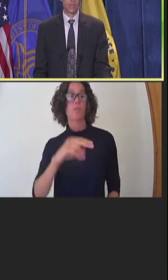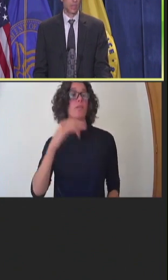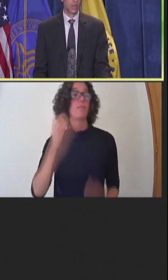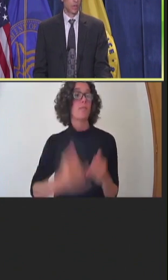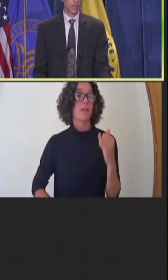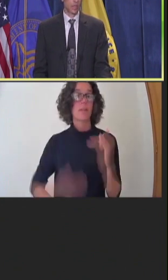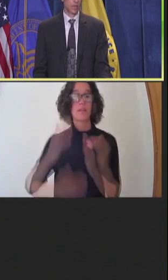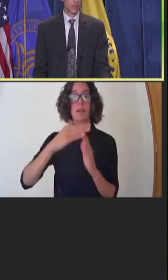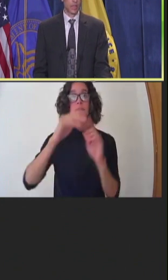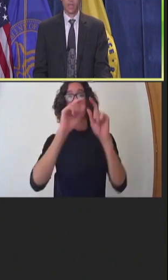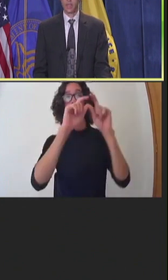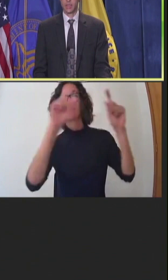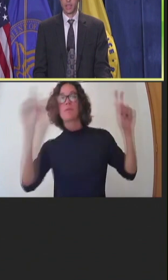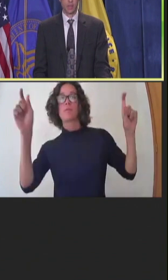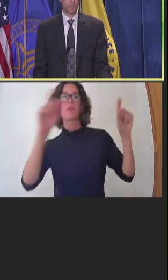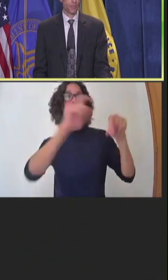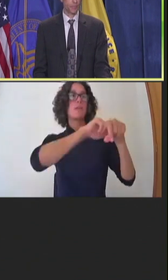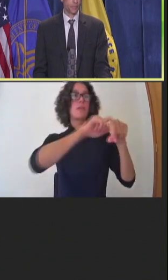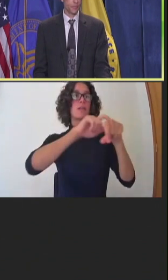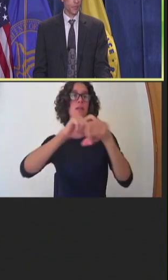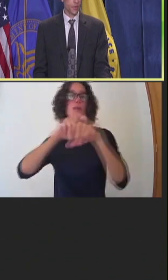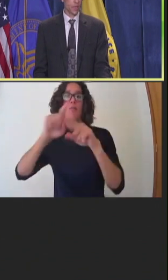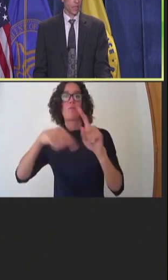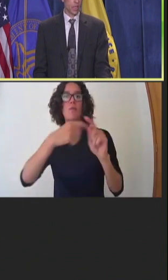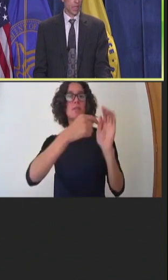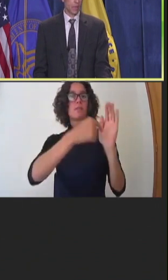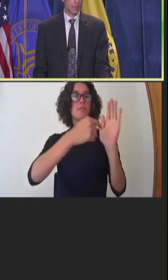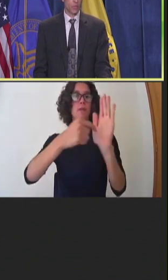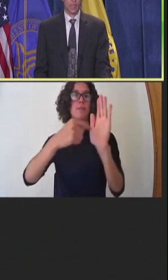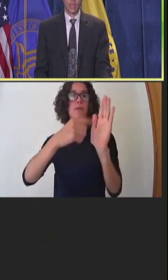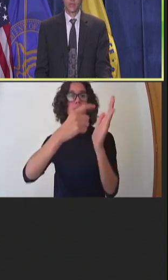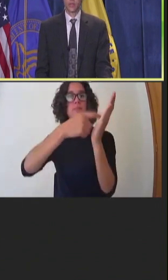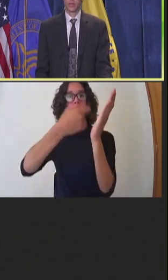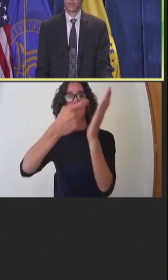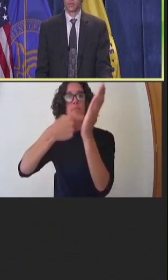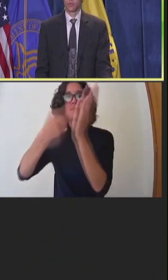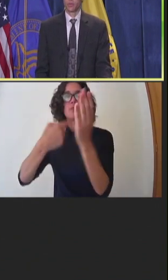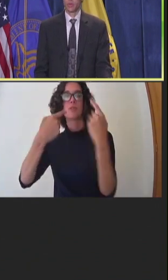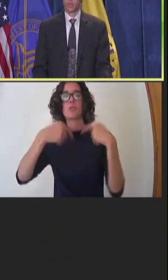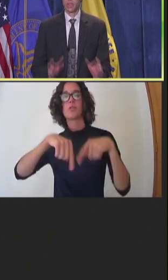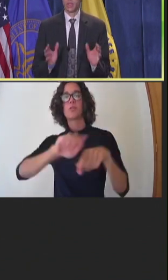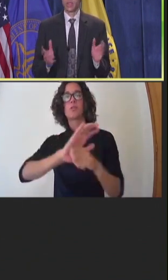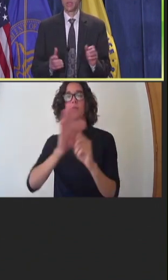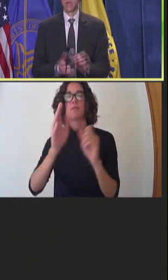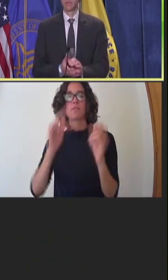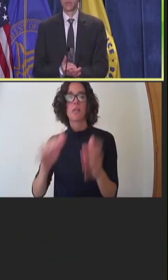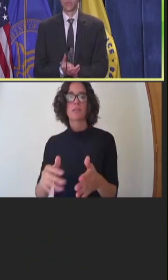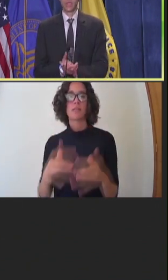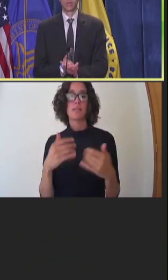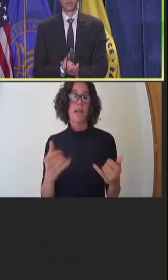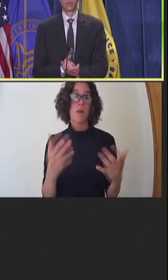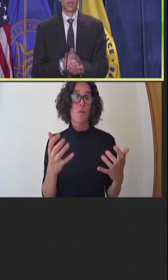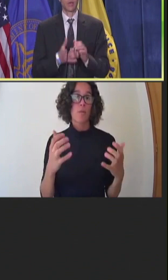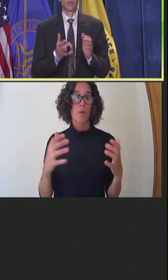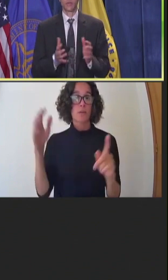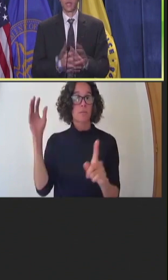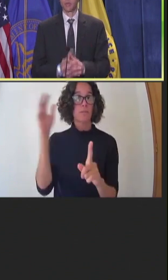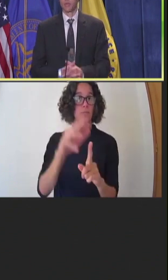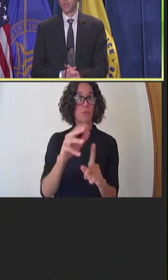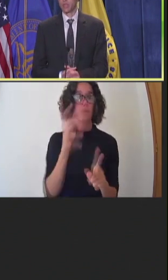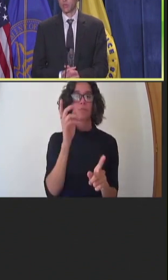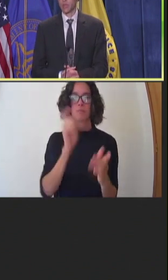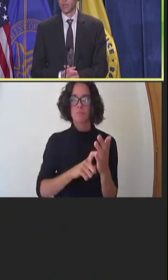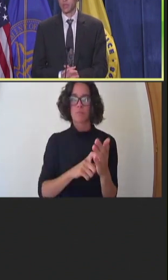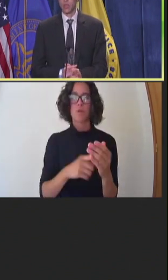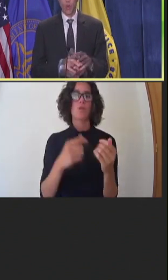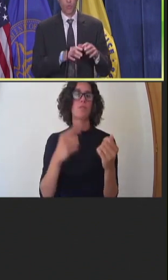times in the COVID-19 study. What I'd like to turn to, we did see we got a lot of interesting observations